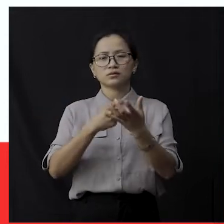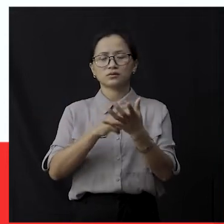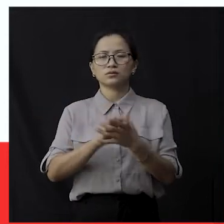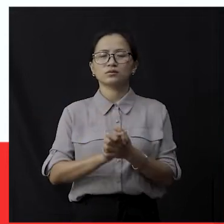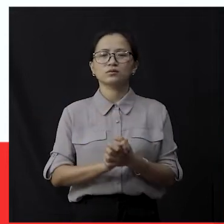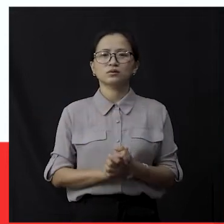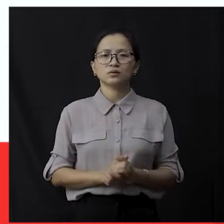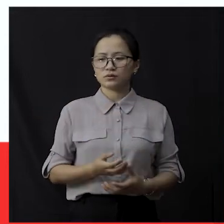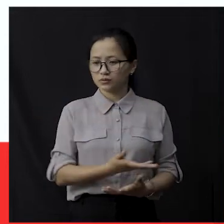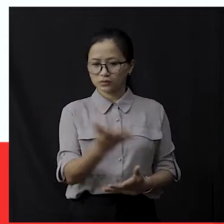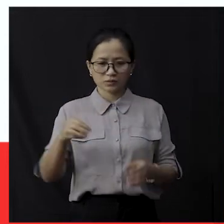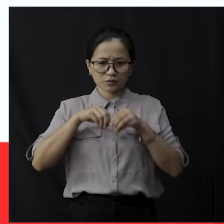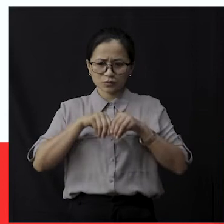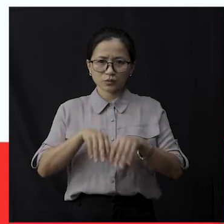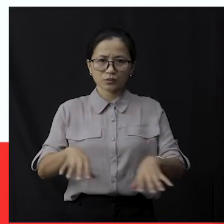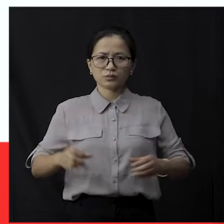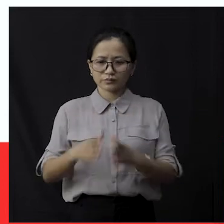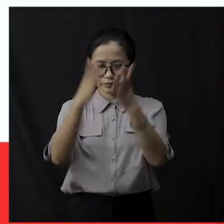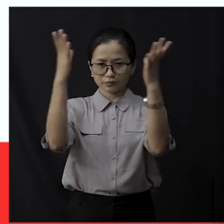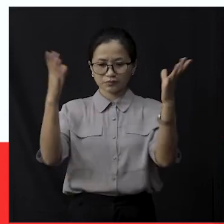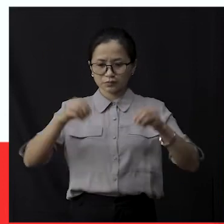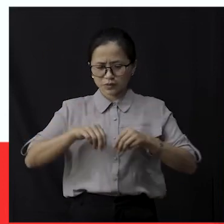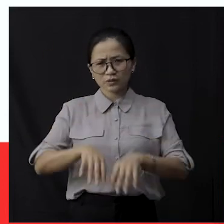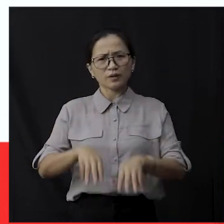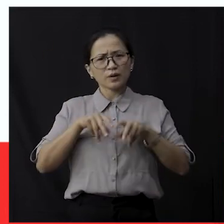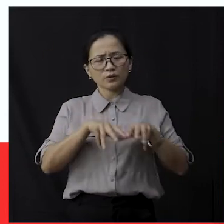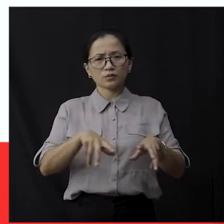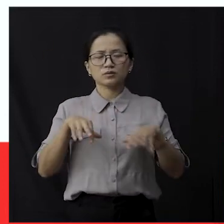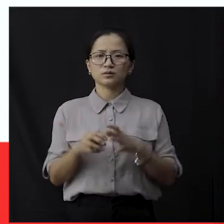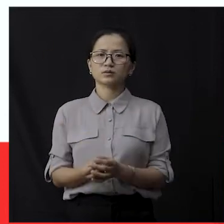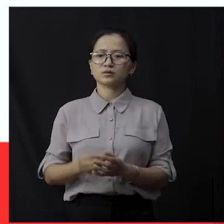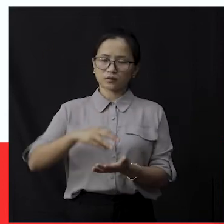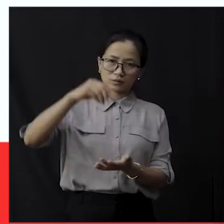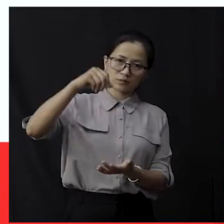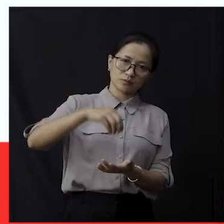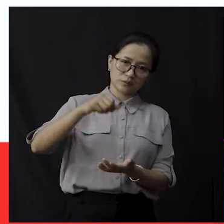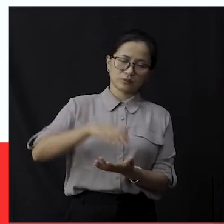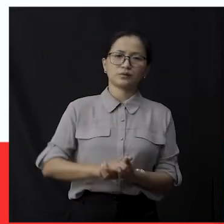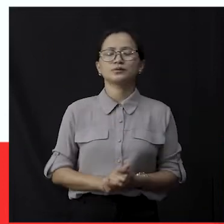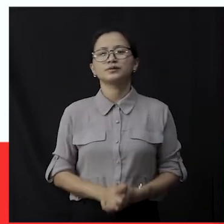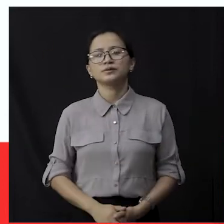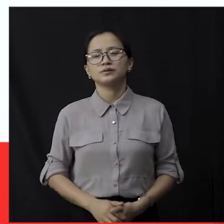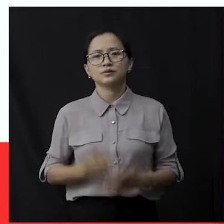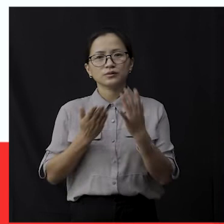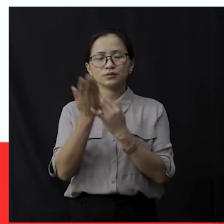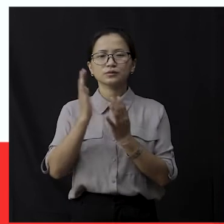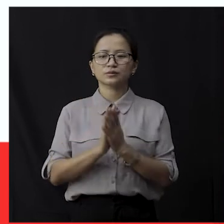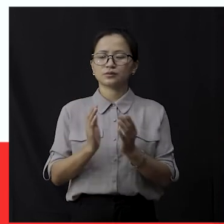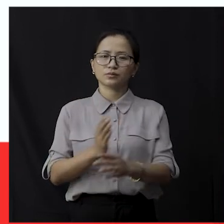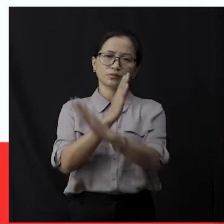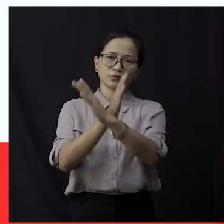trees, you can see their roots, right, deeply rooted in the soil. Now, through that, it will protect